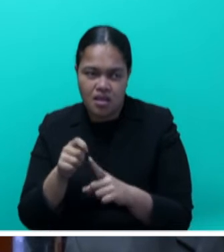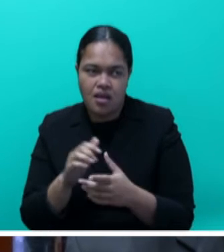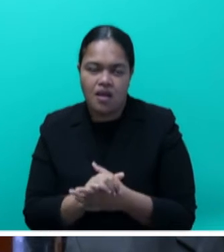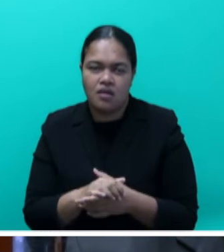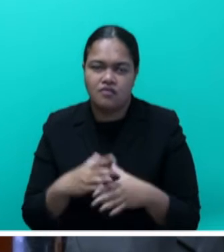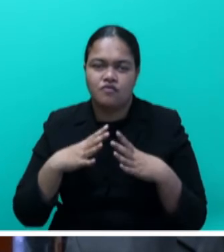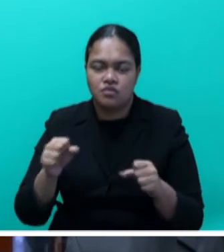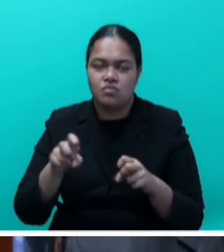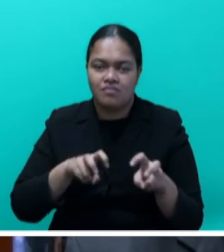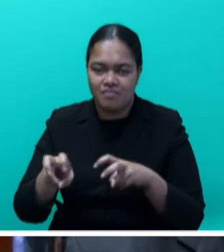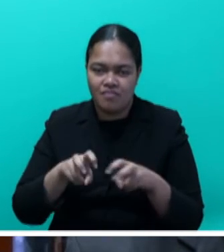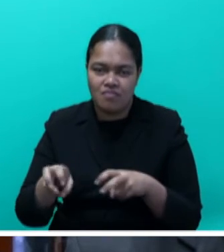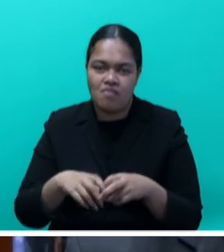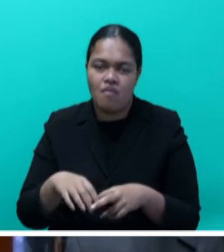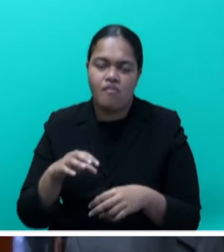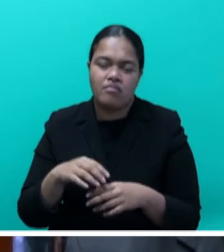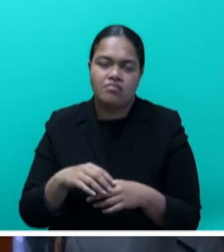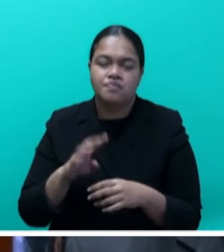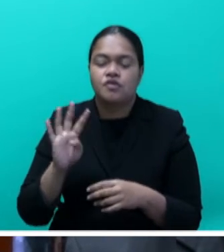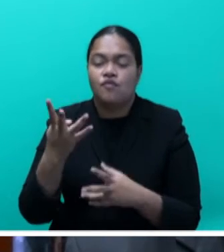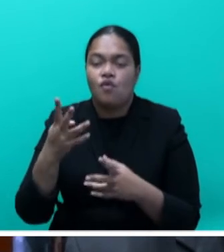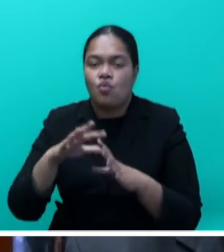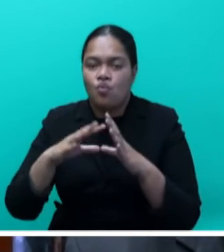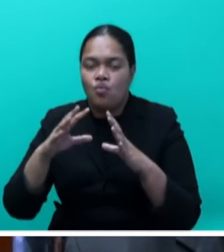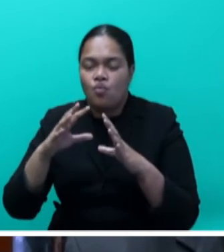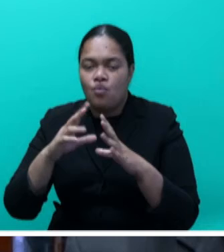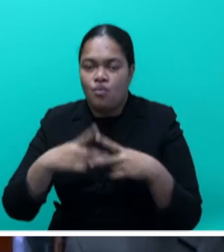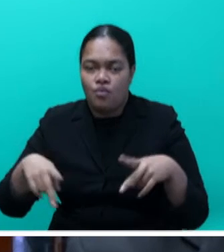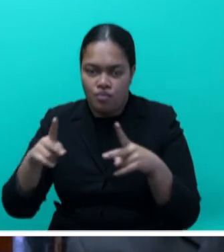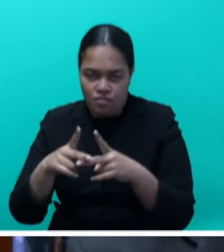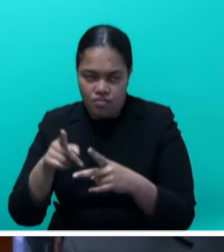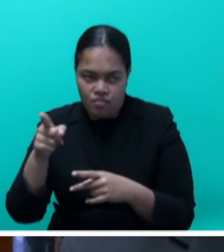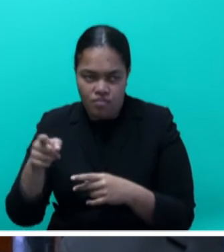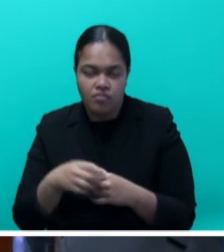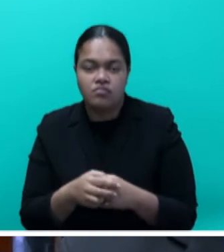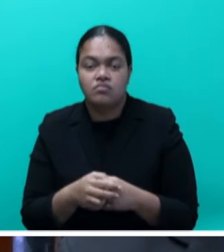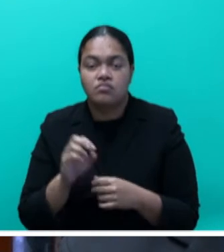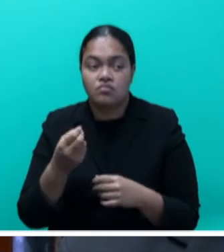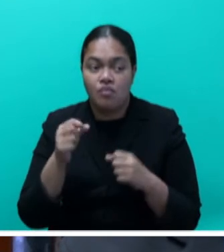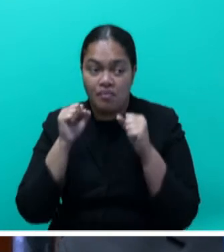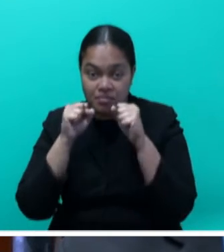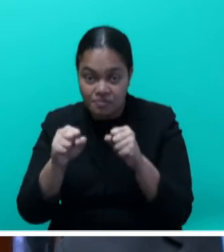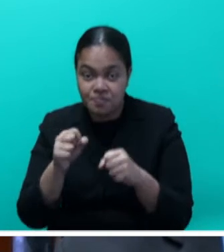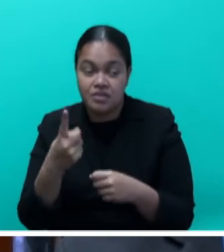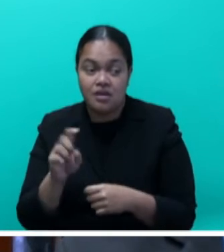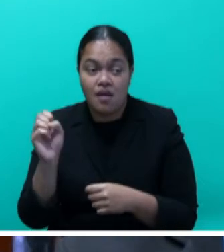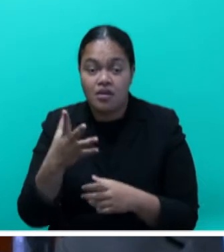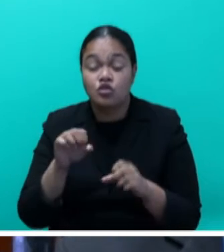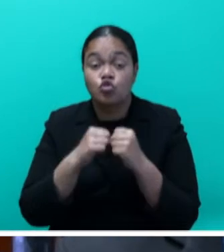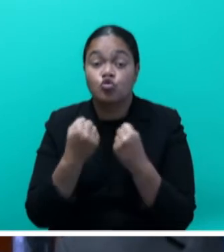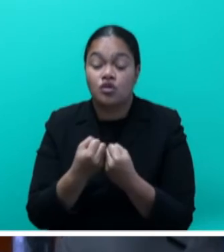demographics in the Dallas-Fort Worth area. By showcasing Fiji's unique attractions and experiences through social